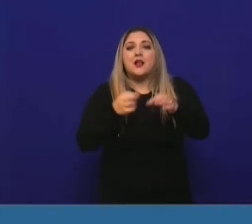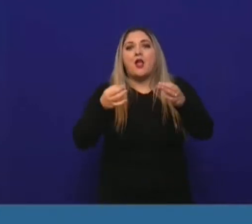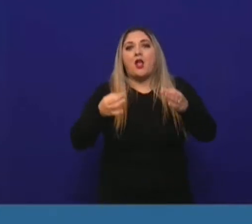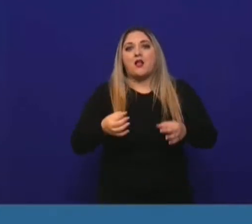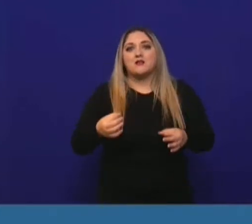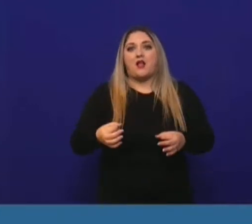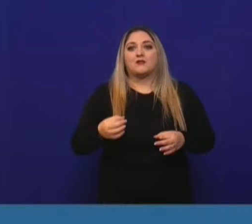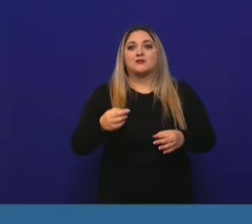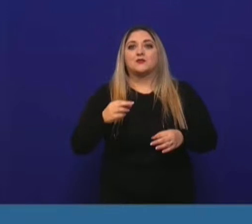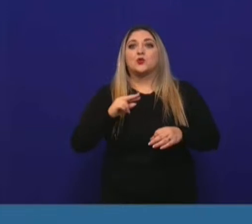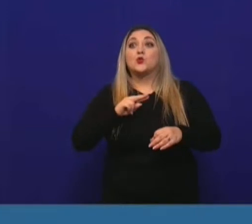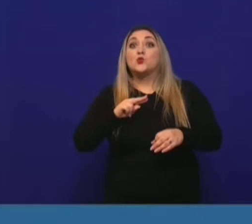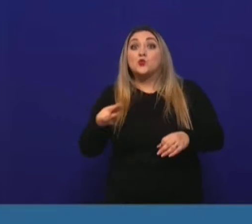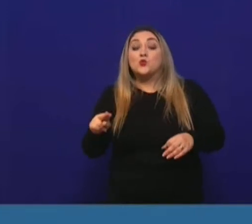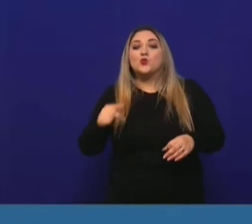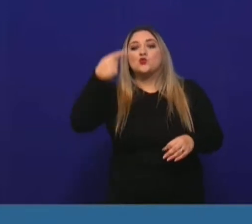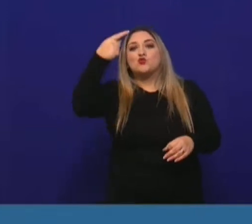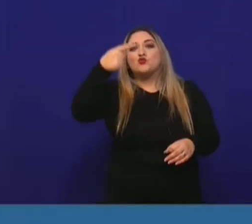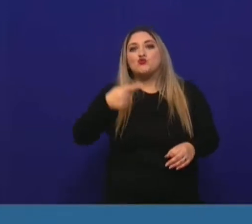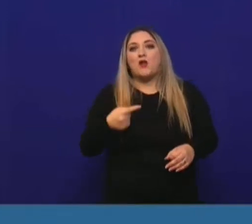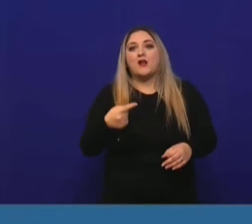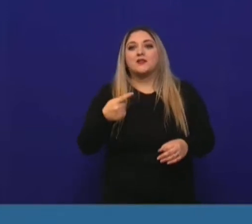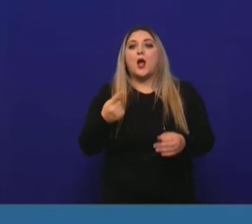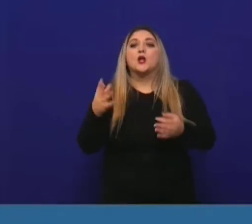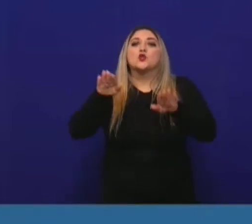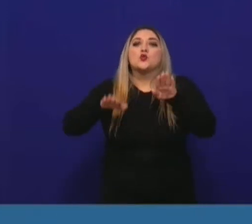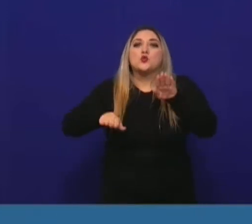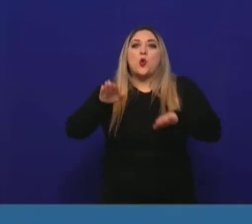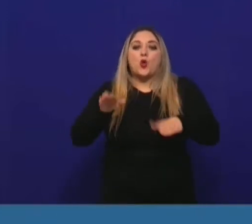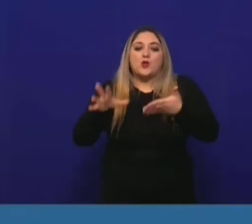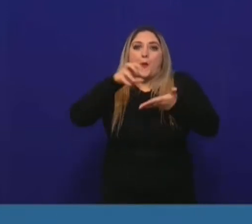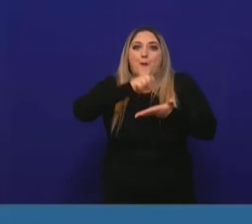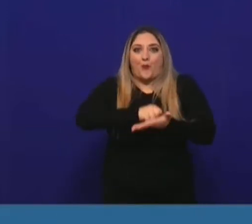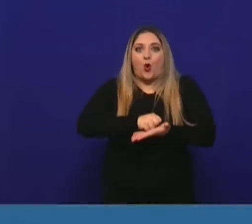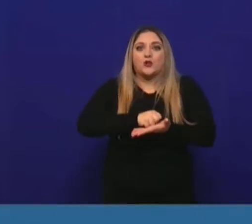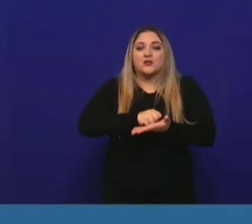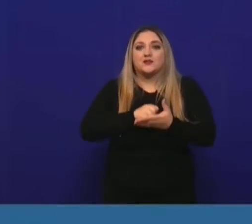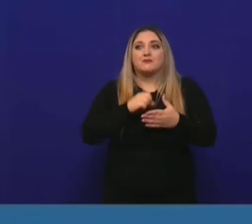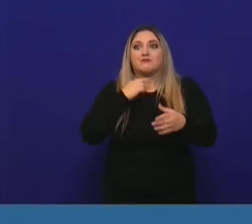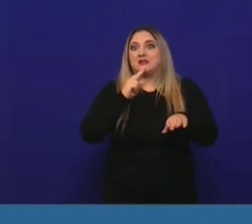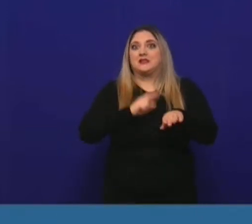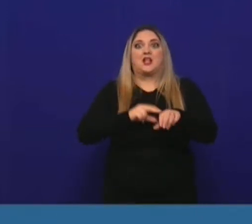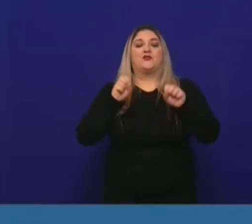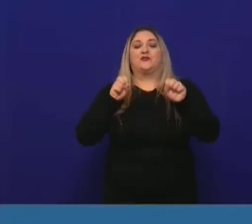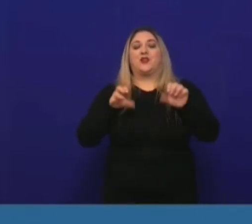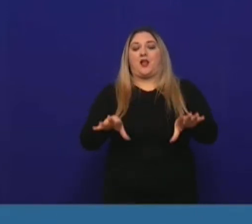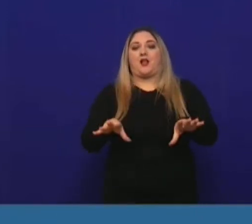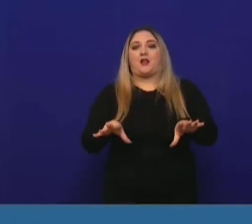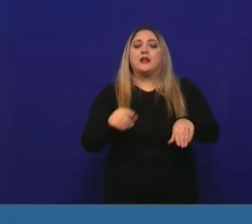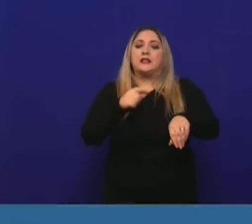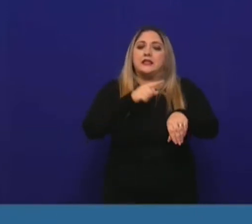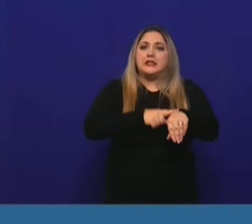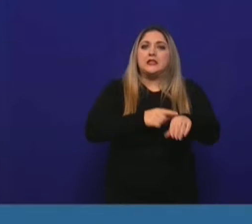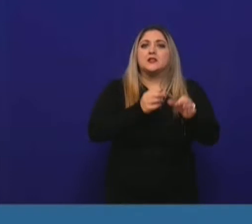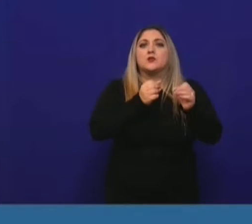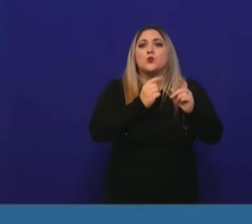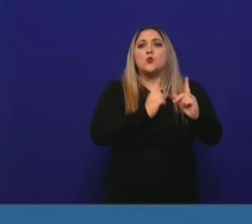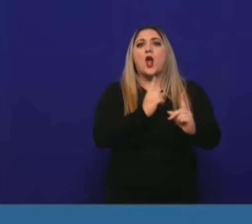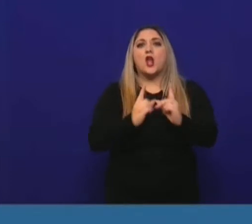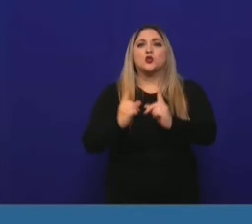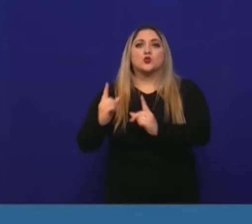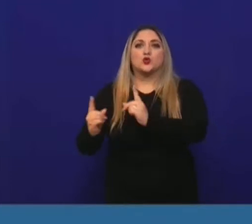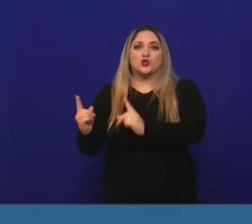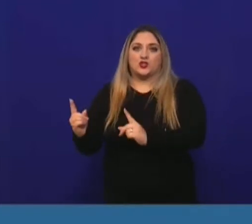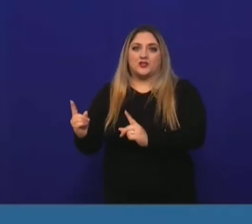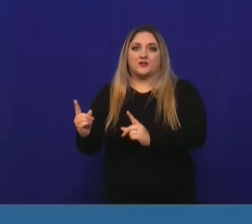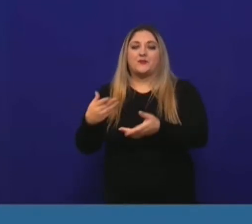dan l-appuntament fejn aħna minna appuntamenti biex nkun nistgħu nilqgħu il dawn in-nies u l-ħin ikun kif aħna nkunu